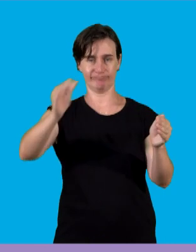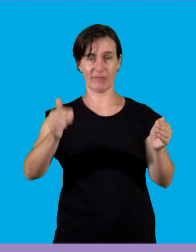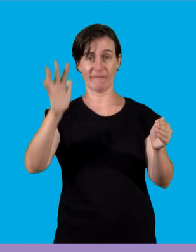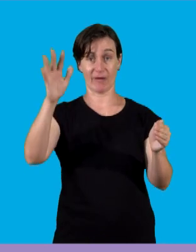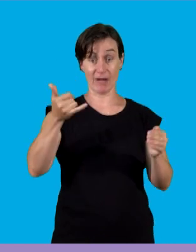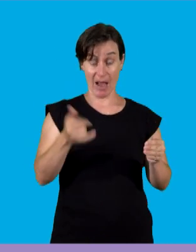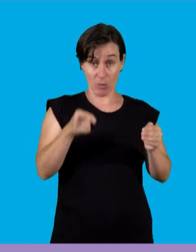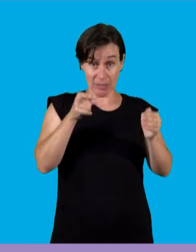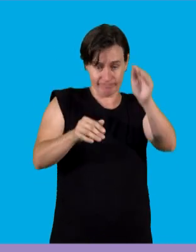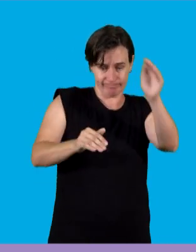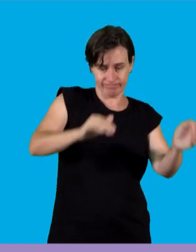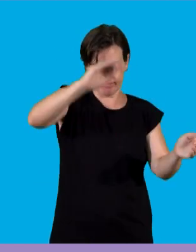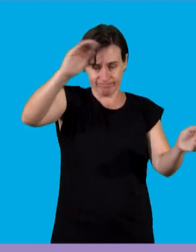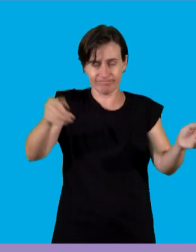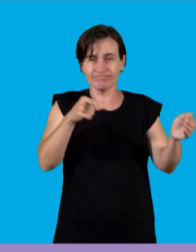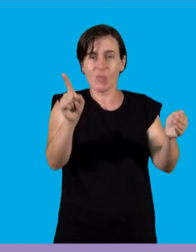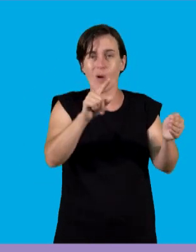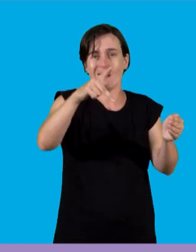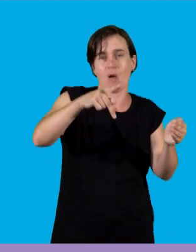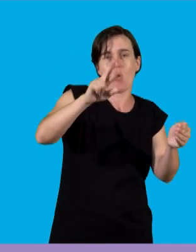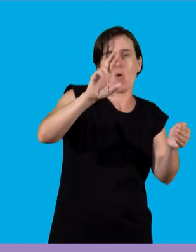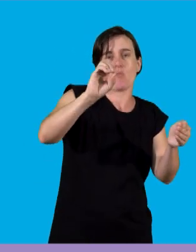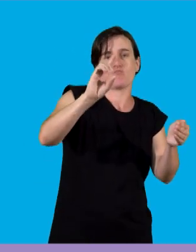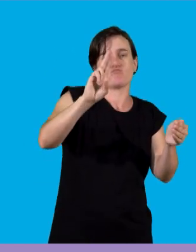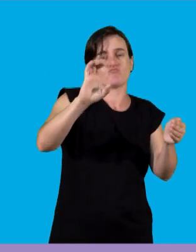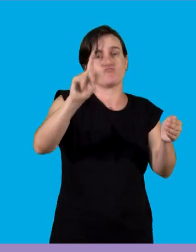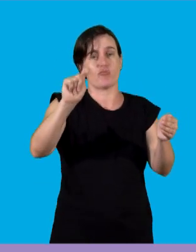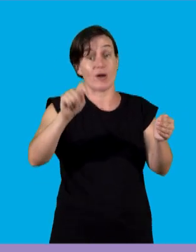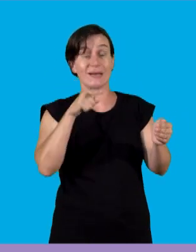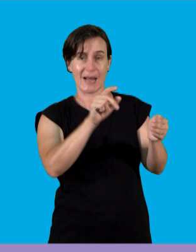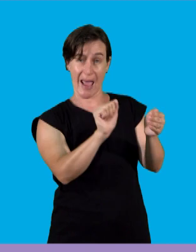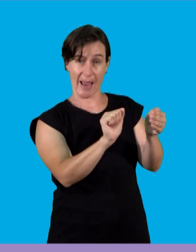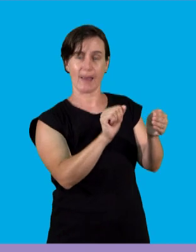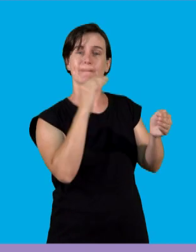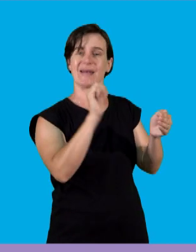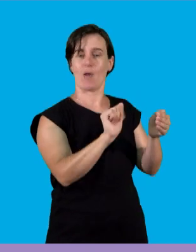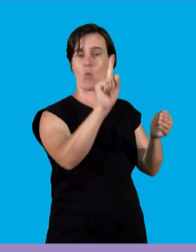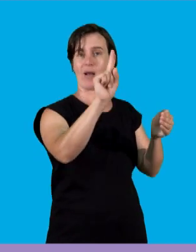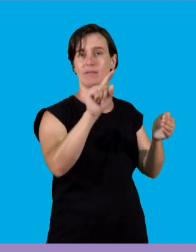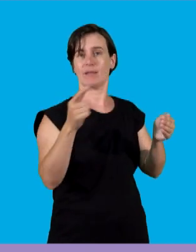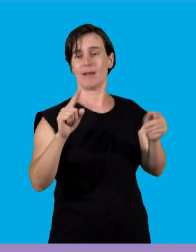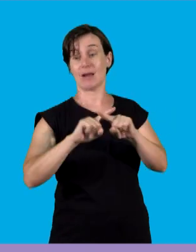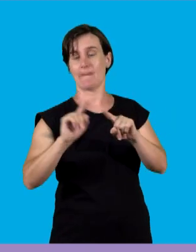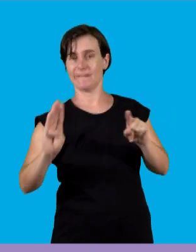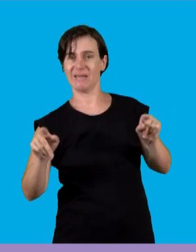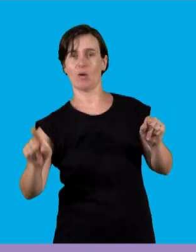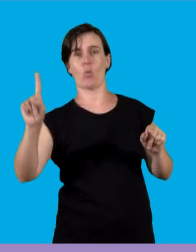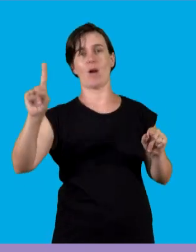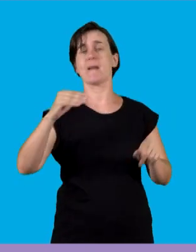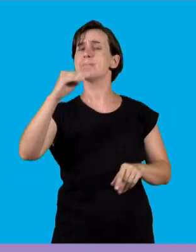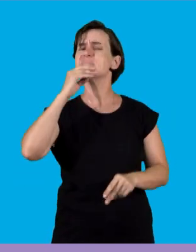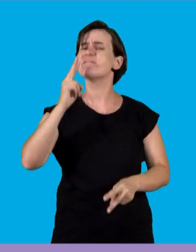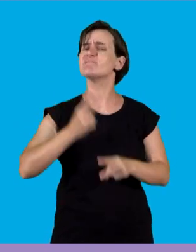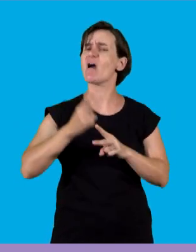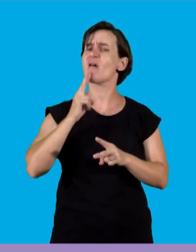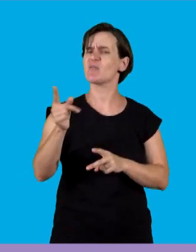to an exponent, we know that that A has an exponent 1 and that B has an exponent 1. What is our final answer going to be?